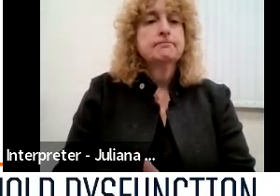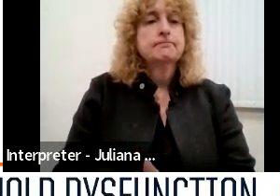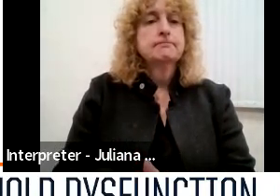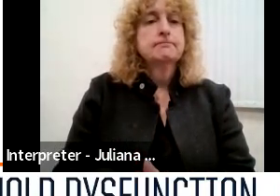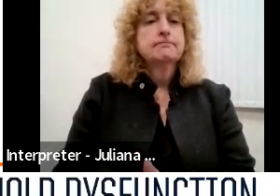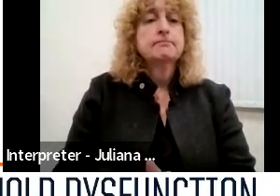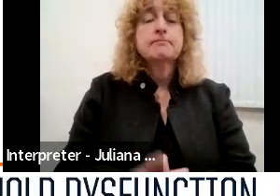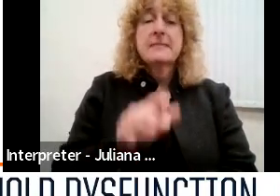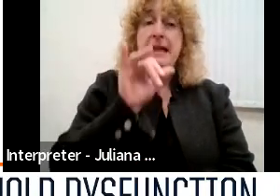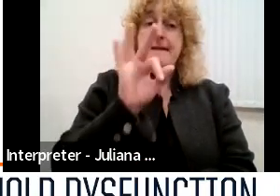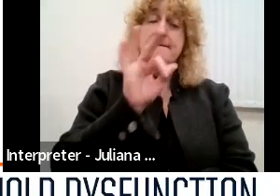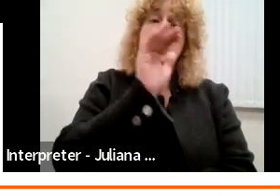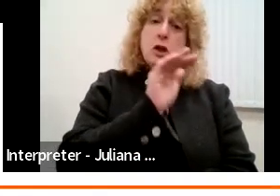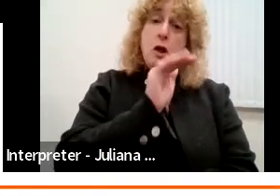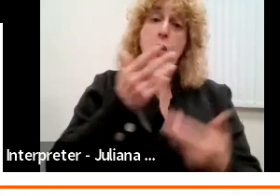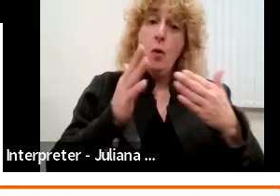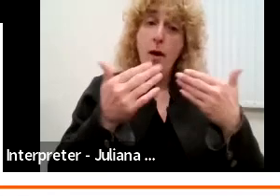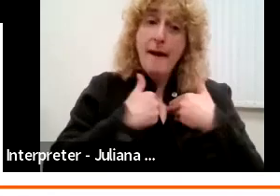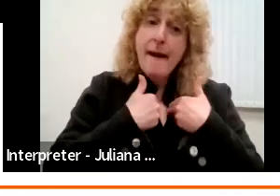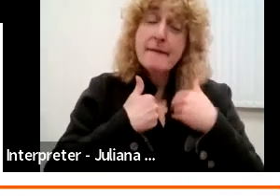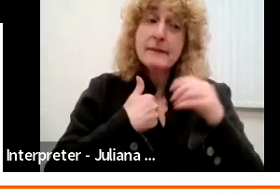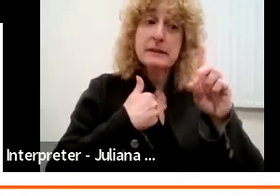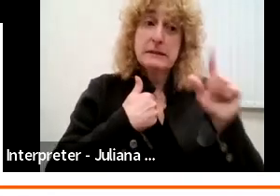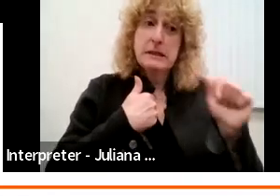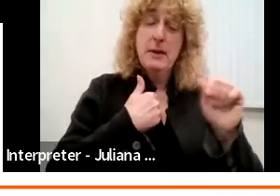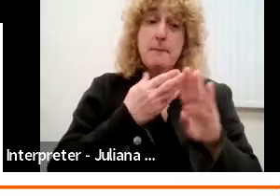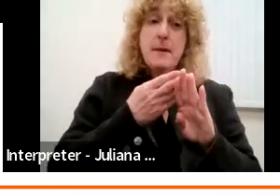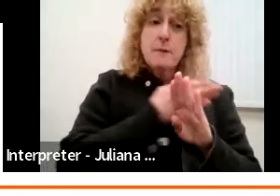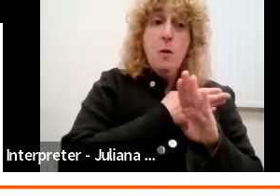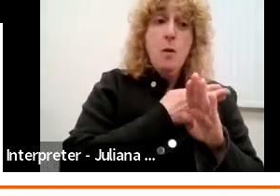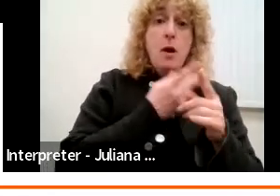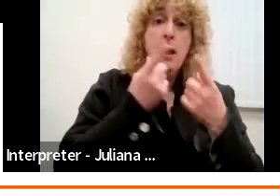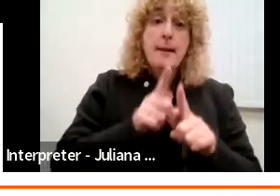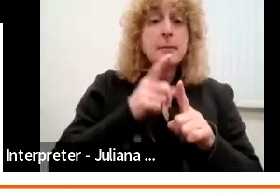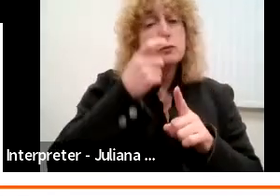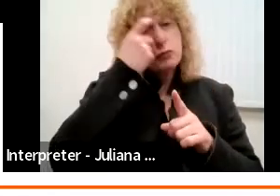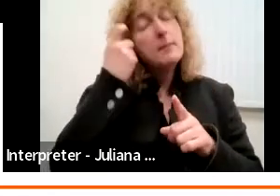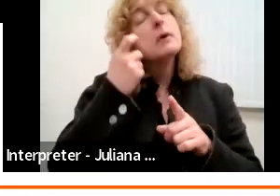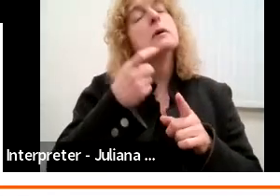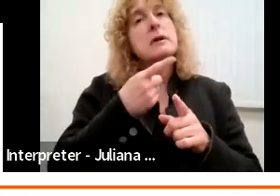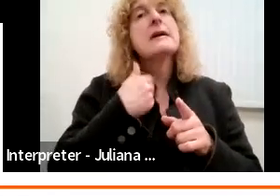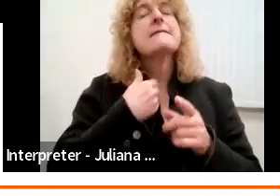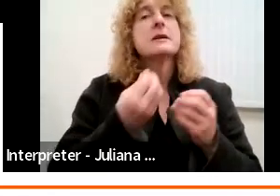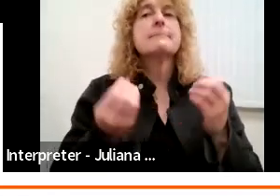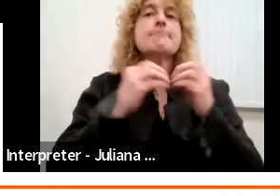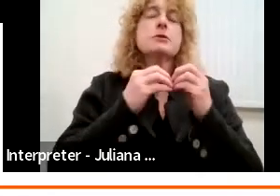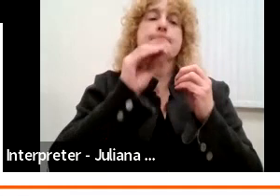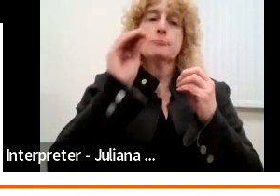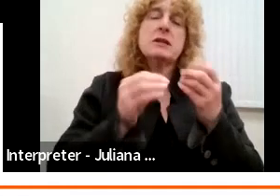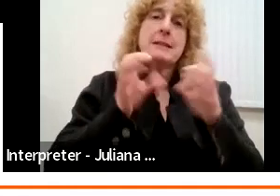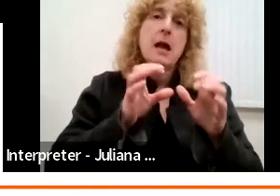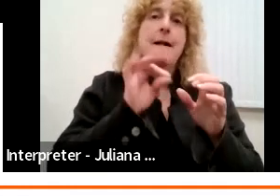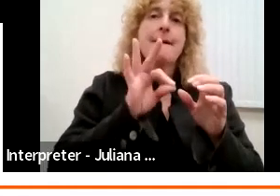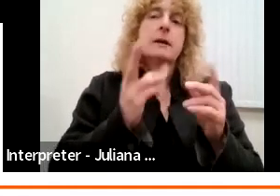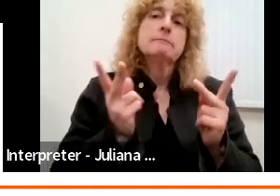If a child already has a disability before experiencing trauma, they are more likely to be maltreated than their non-disabled